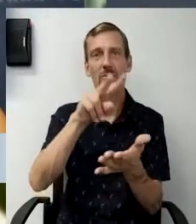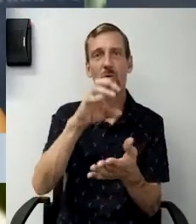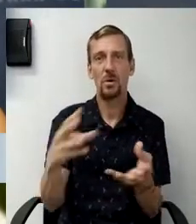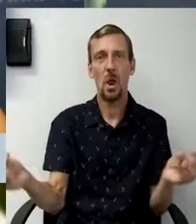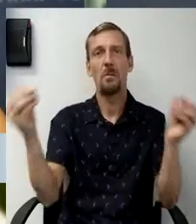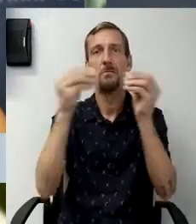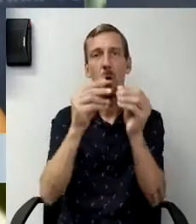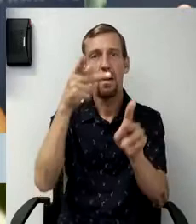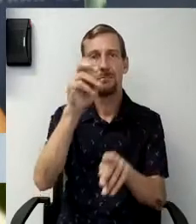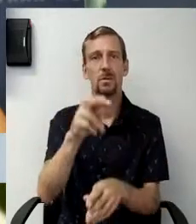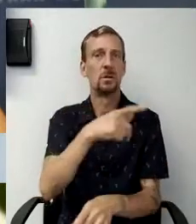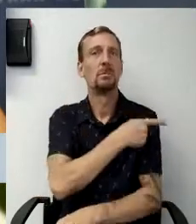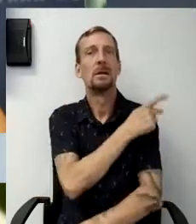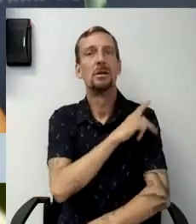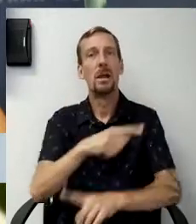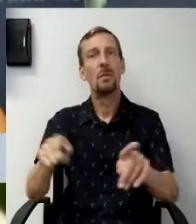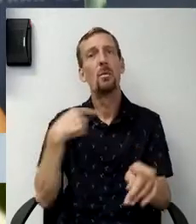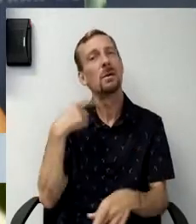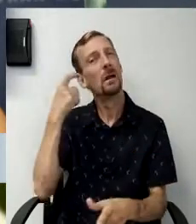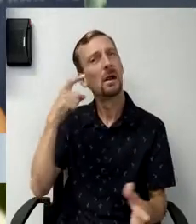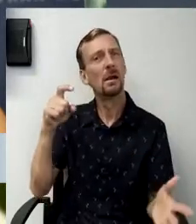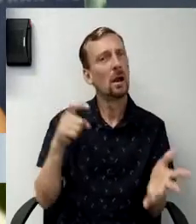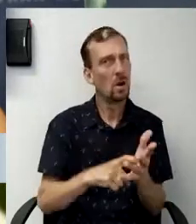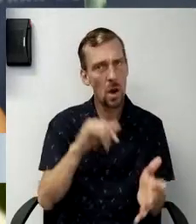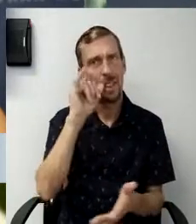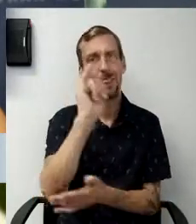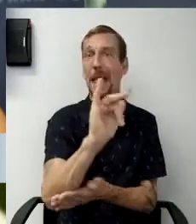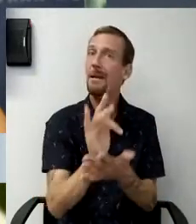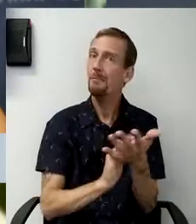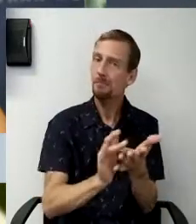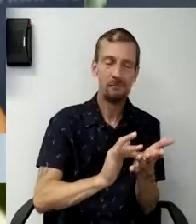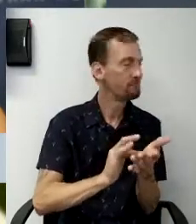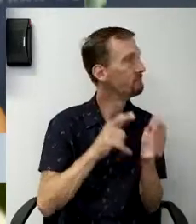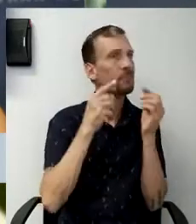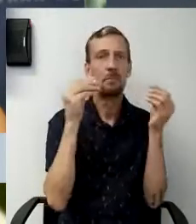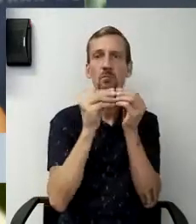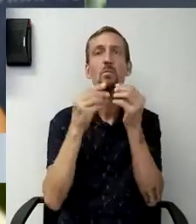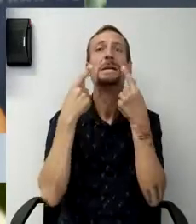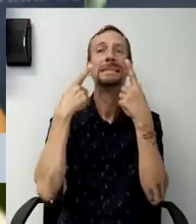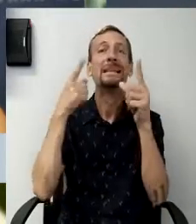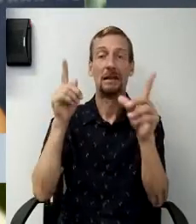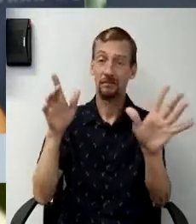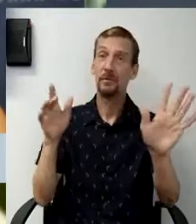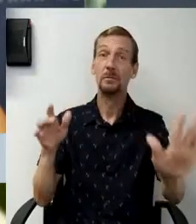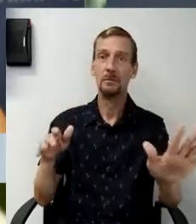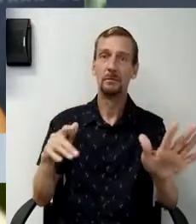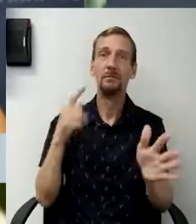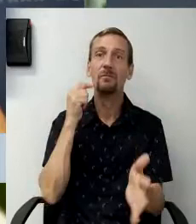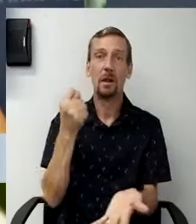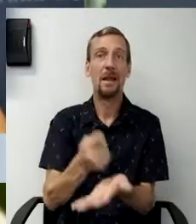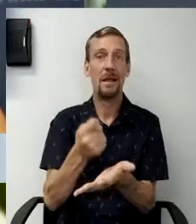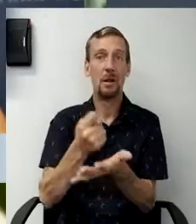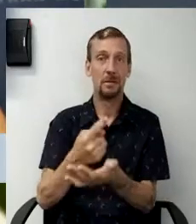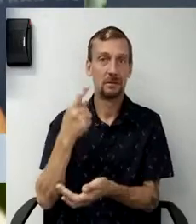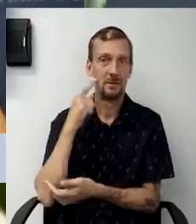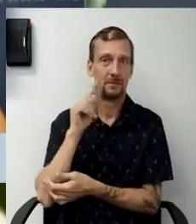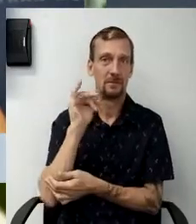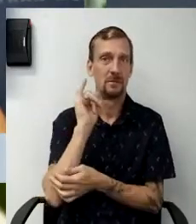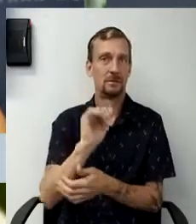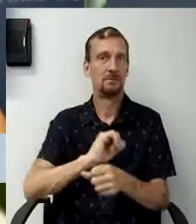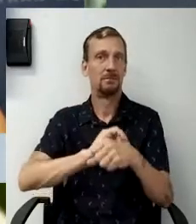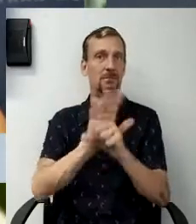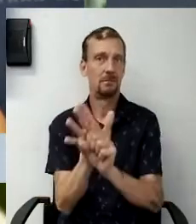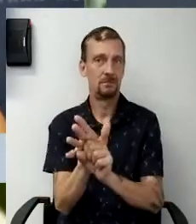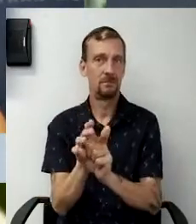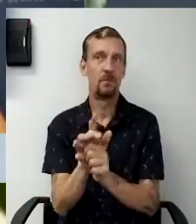to be, we think, one of the more successful therapies. So it's